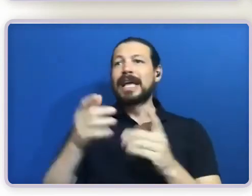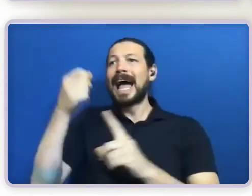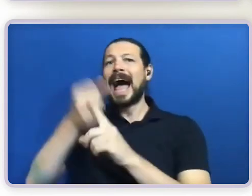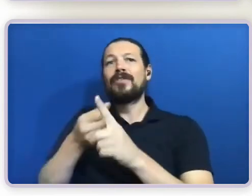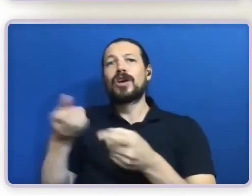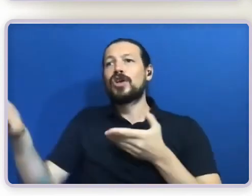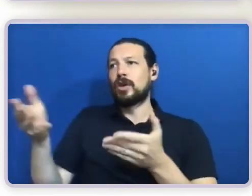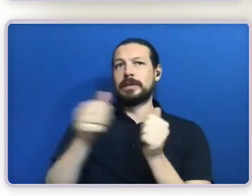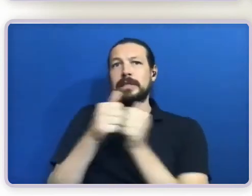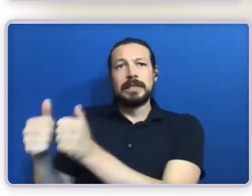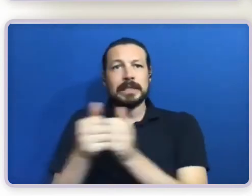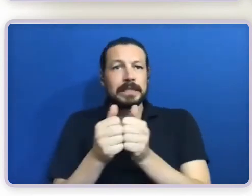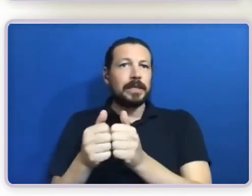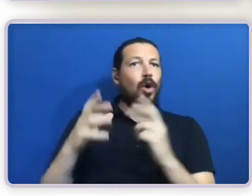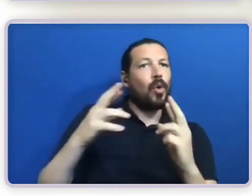well.